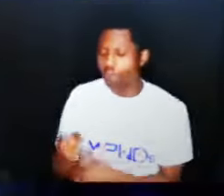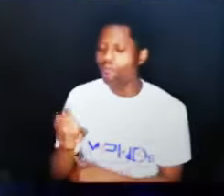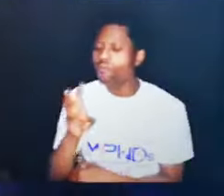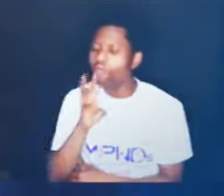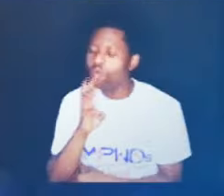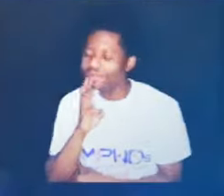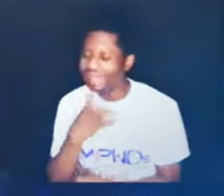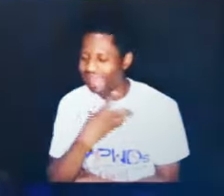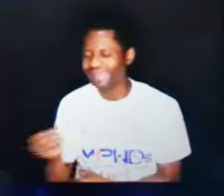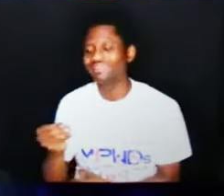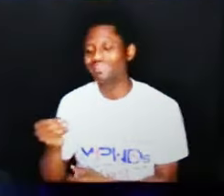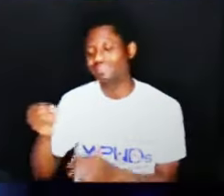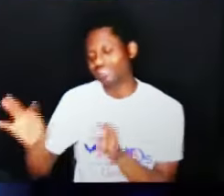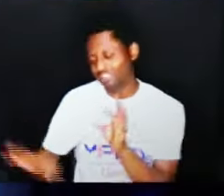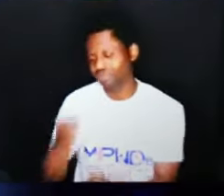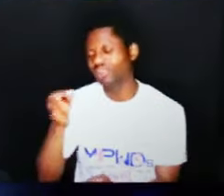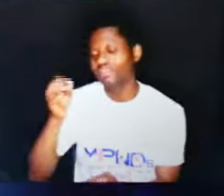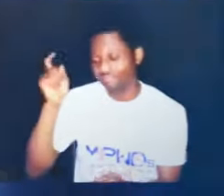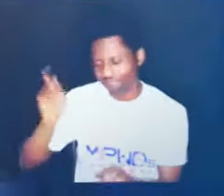Now,